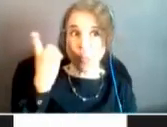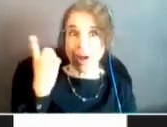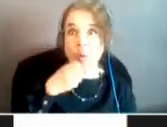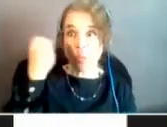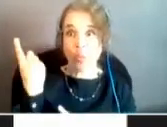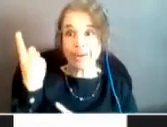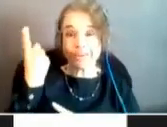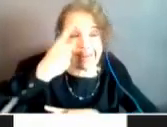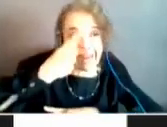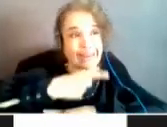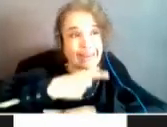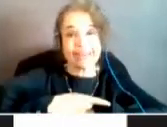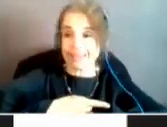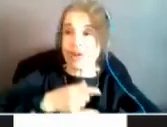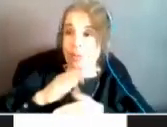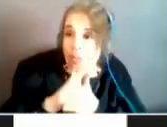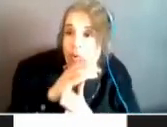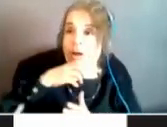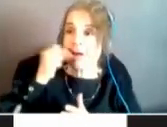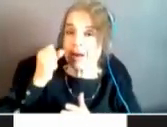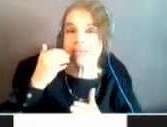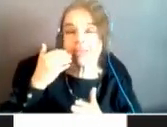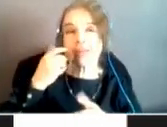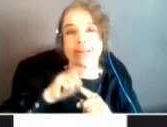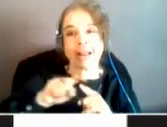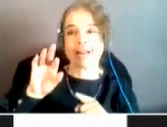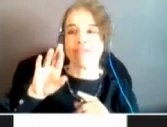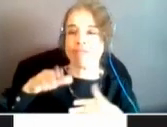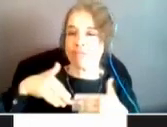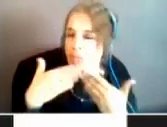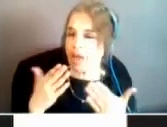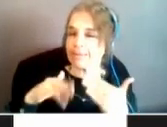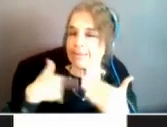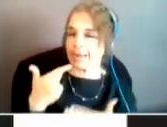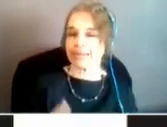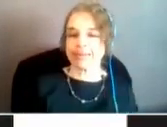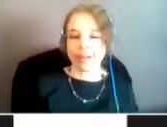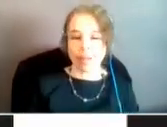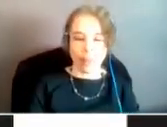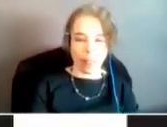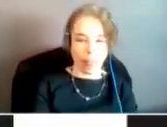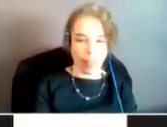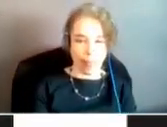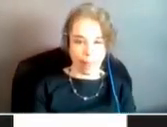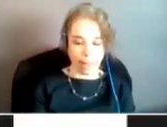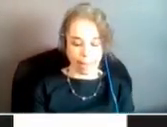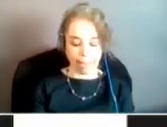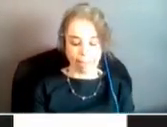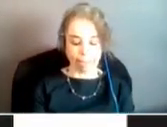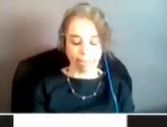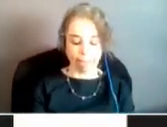time. And we want to get old and also have a quality of life. Next slide. You know,